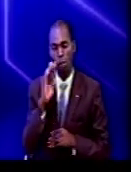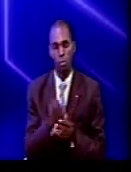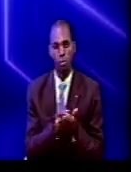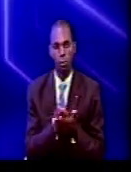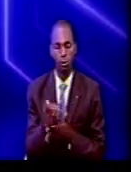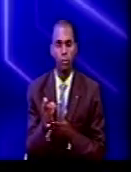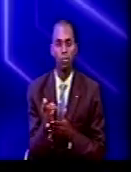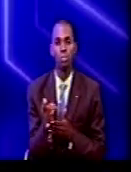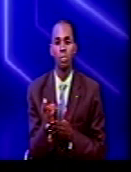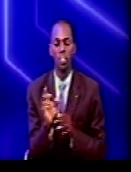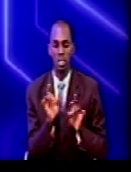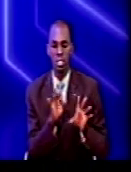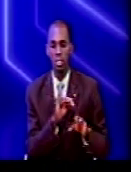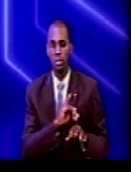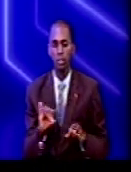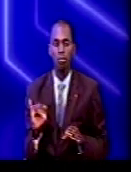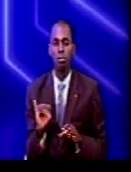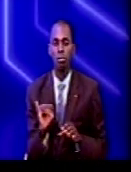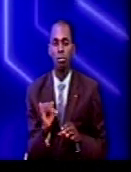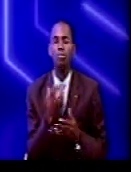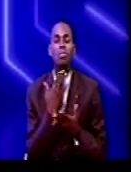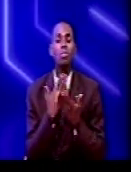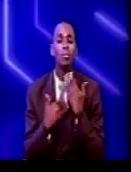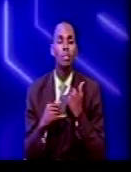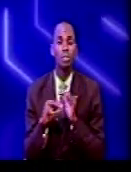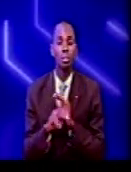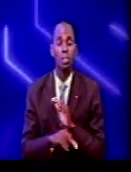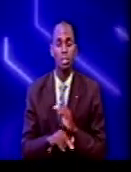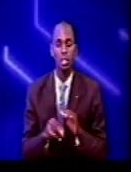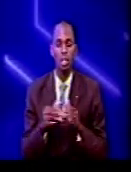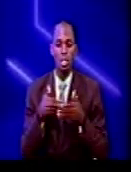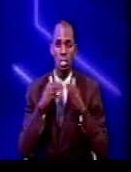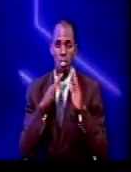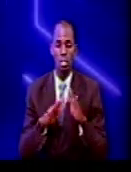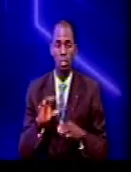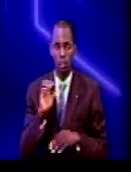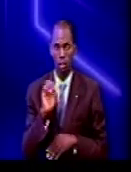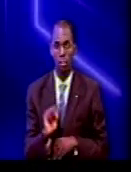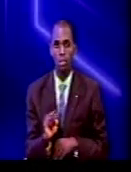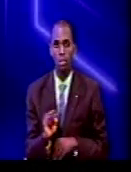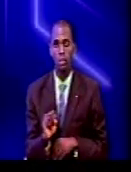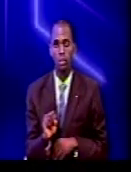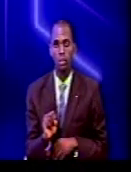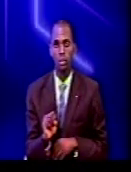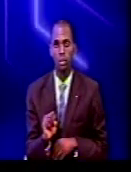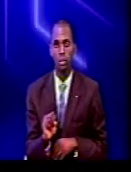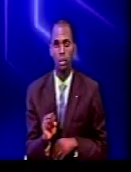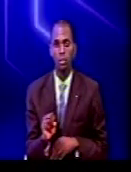men, such as fear God, men of truth, hating covetousness,